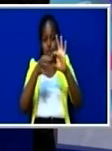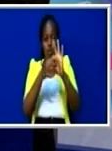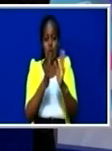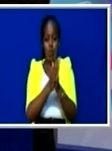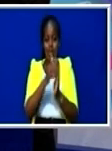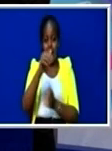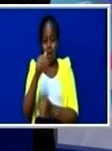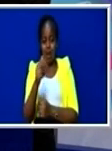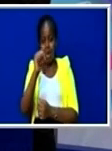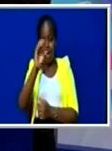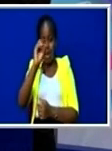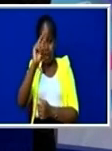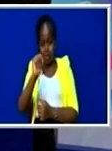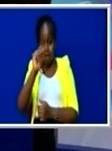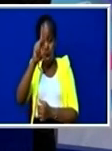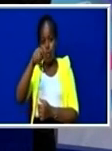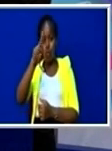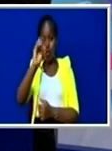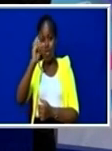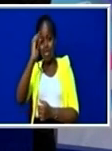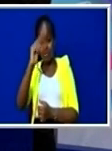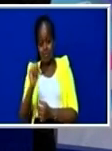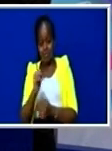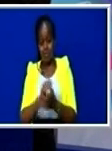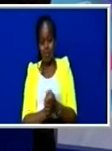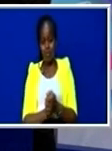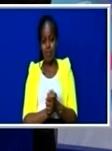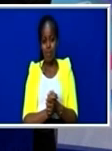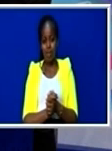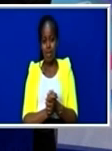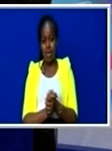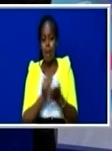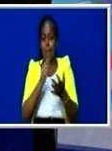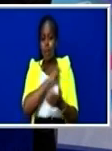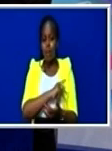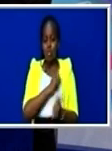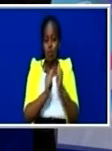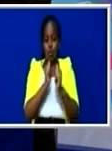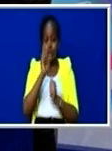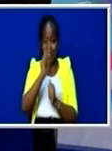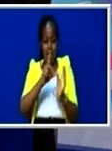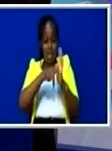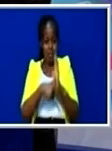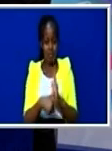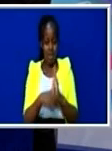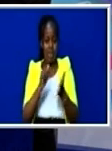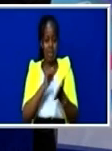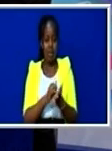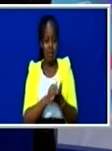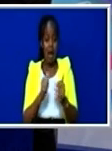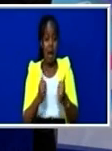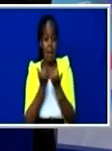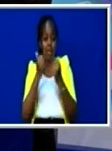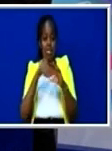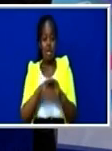a non-protein substance. A property that we are going to see later that occurs